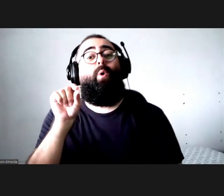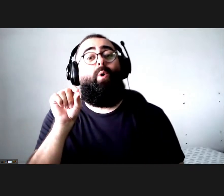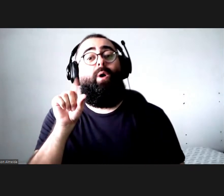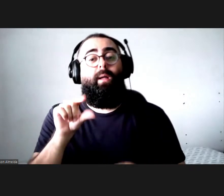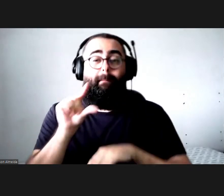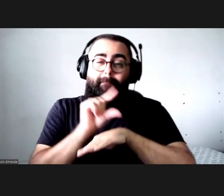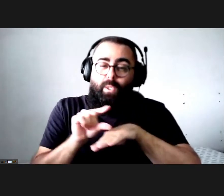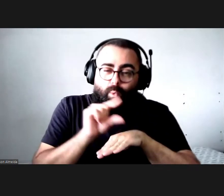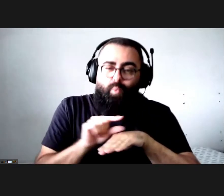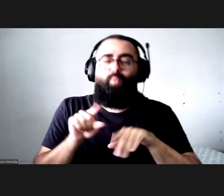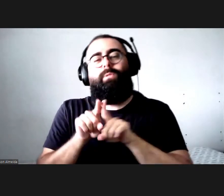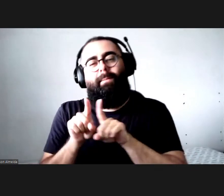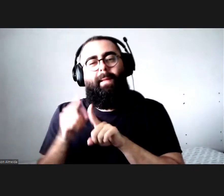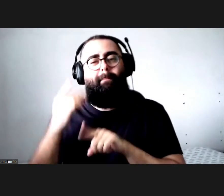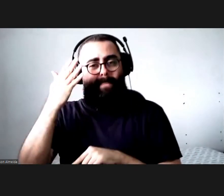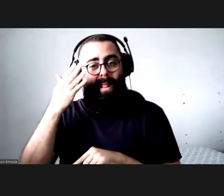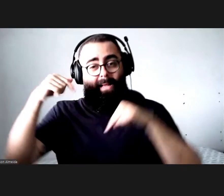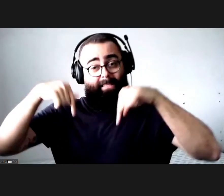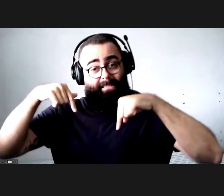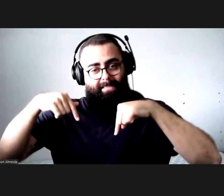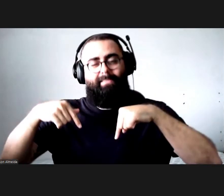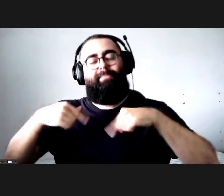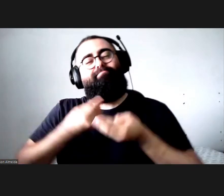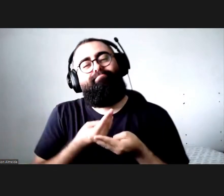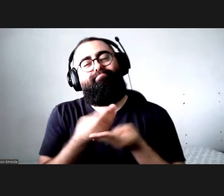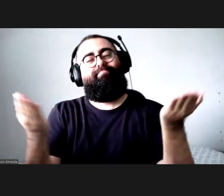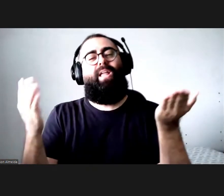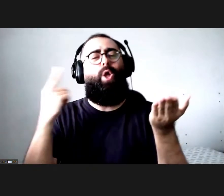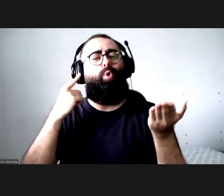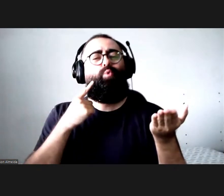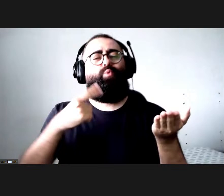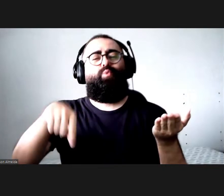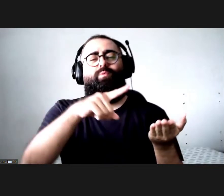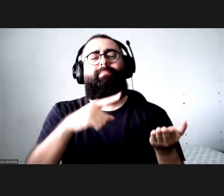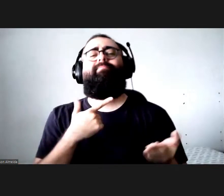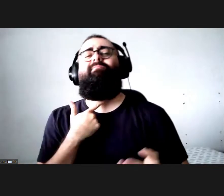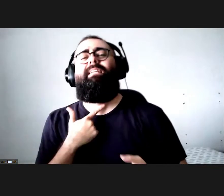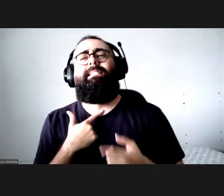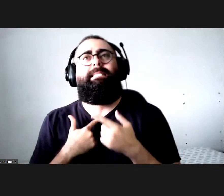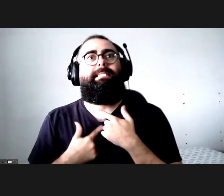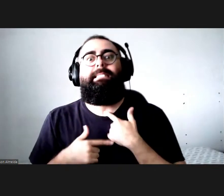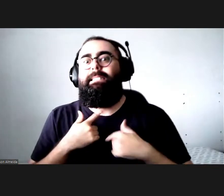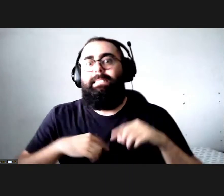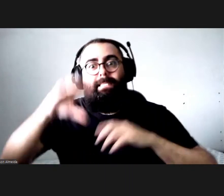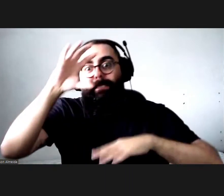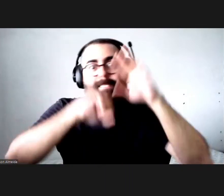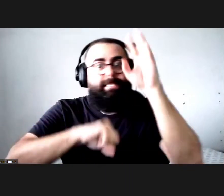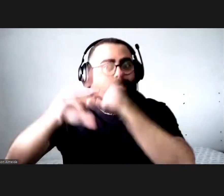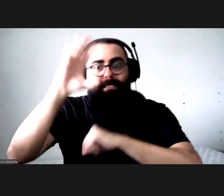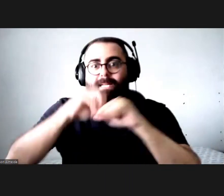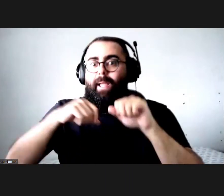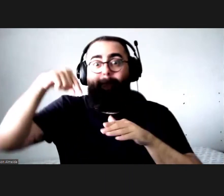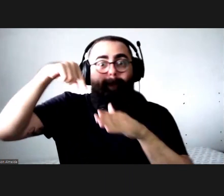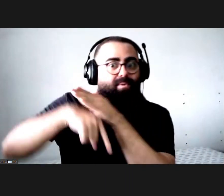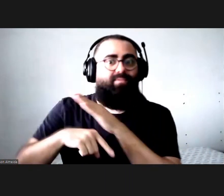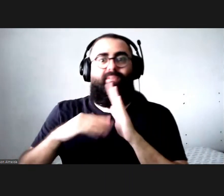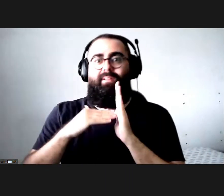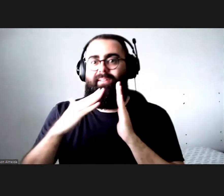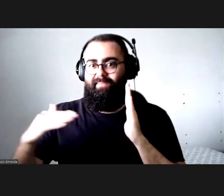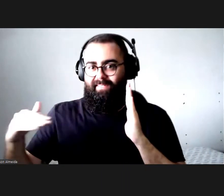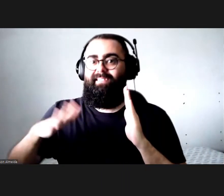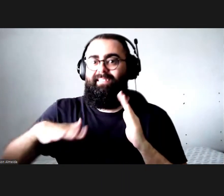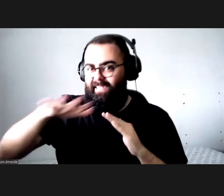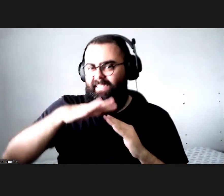this conference will inspire and encourage researchers to help to further develop this field in